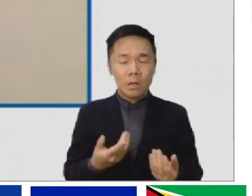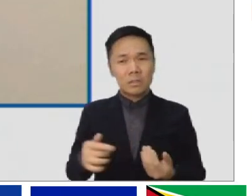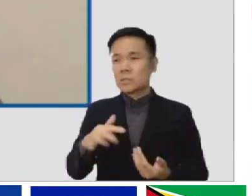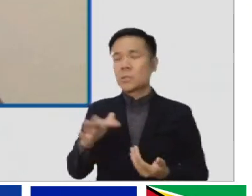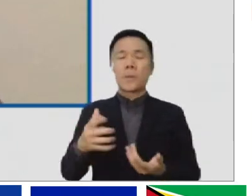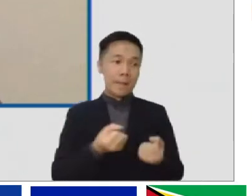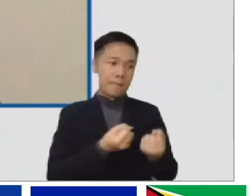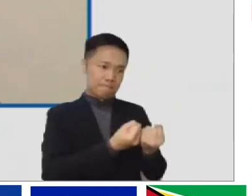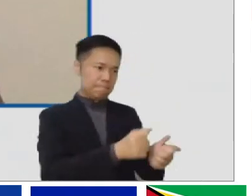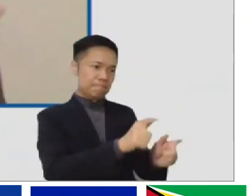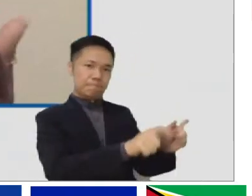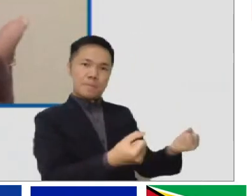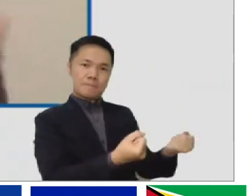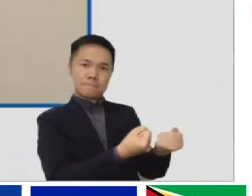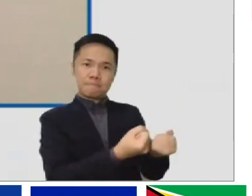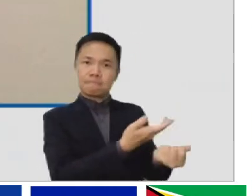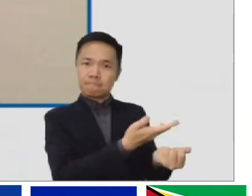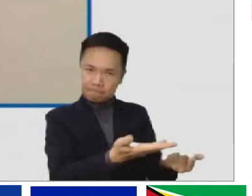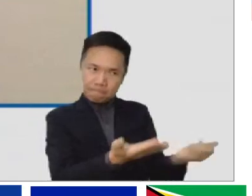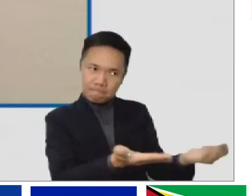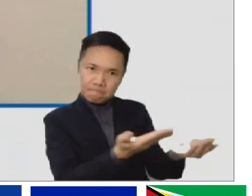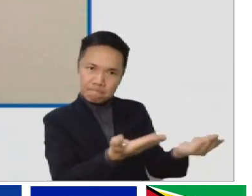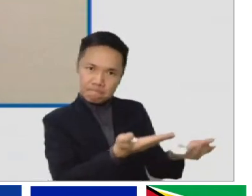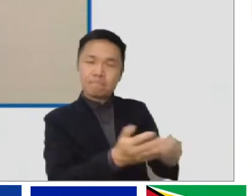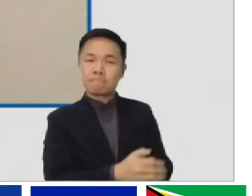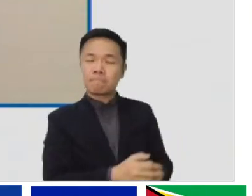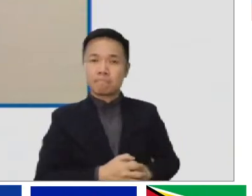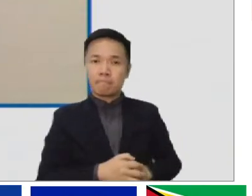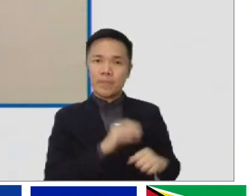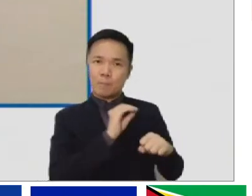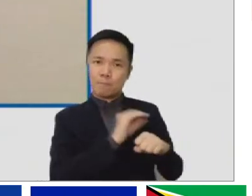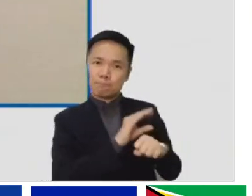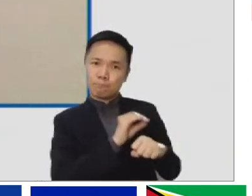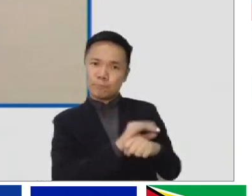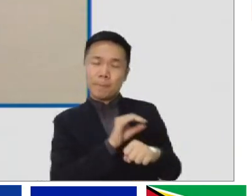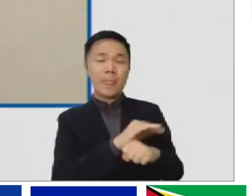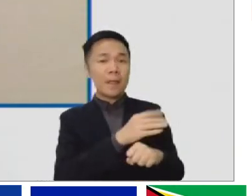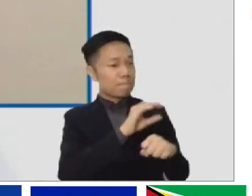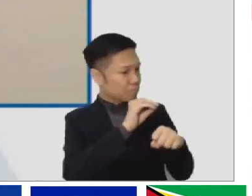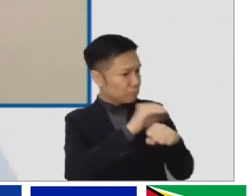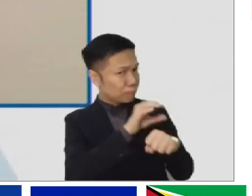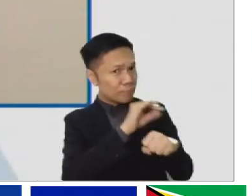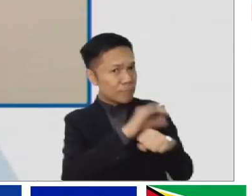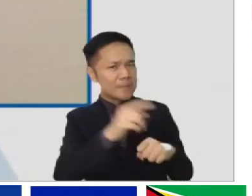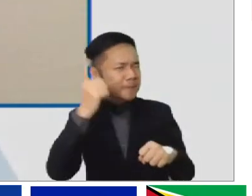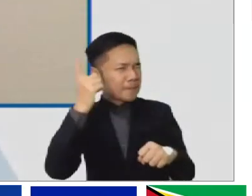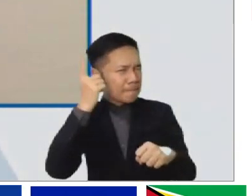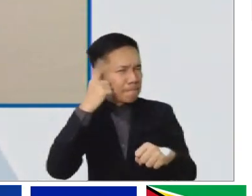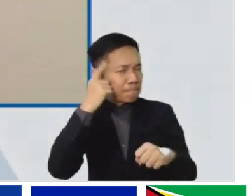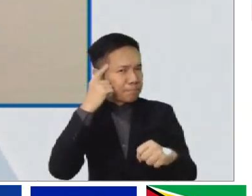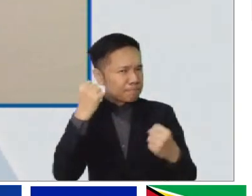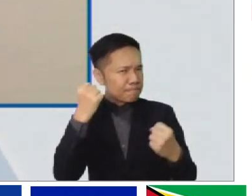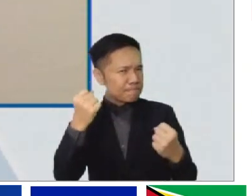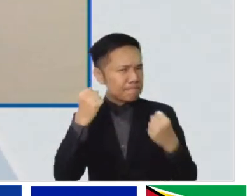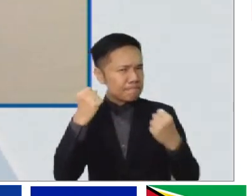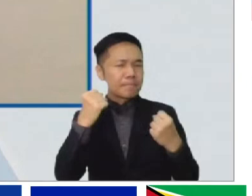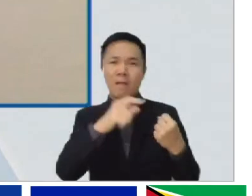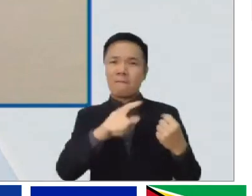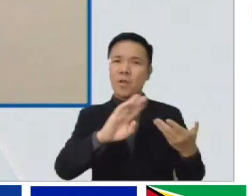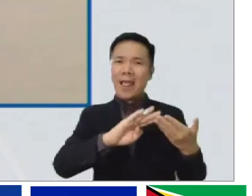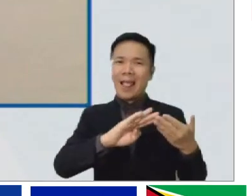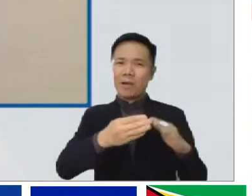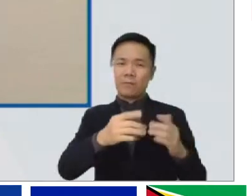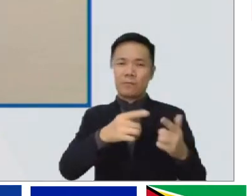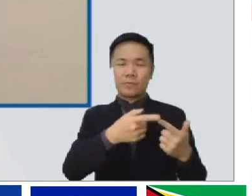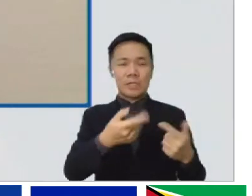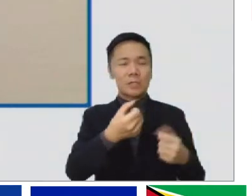Additionally, we increased our mental health and psychosocial support for the communities, for the healthcare providers, recognizing